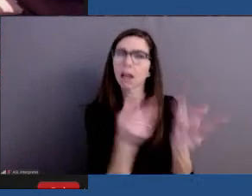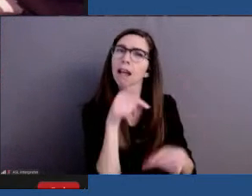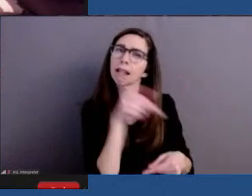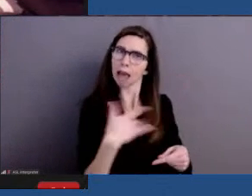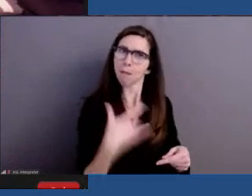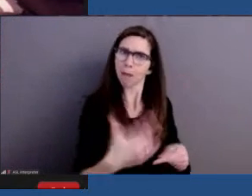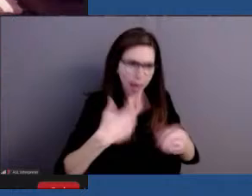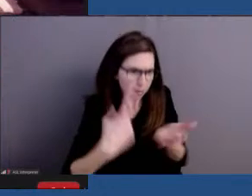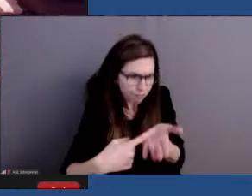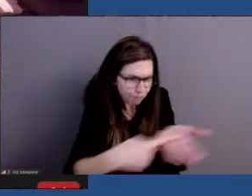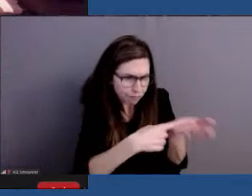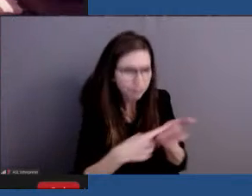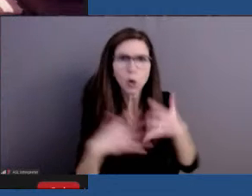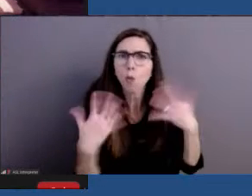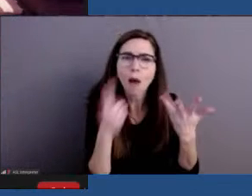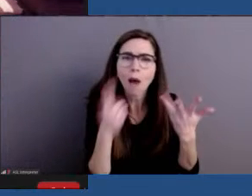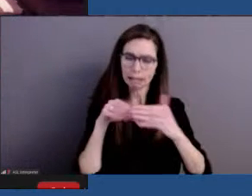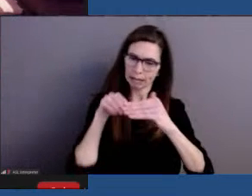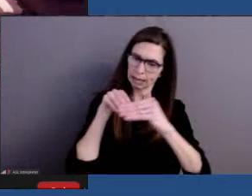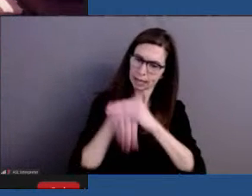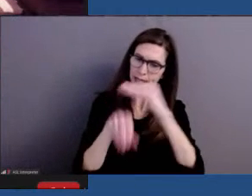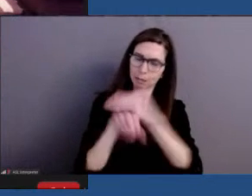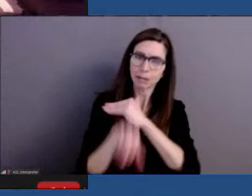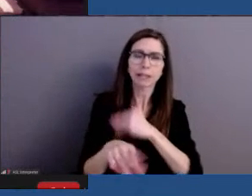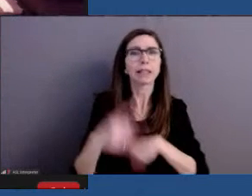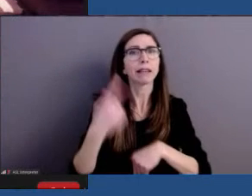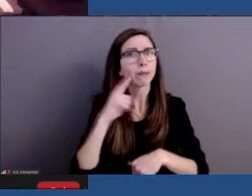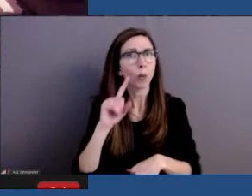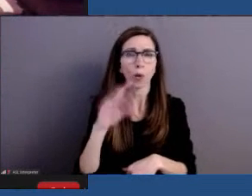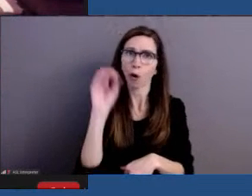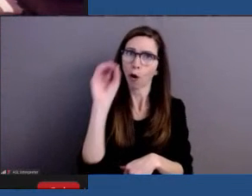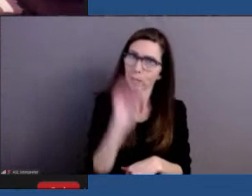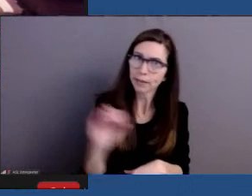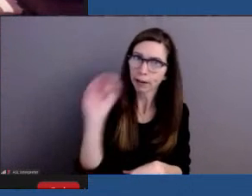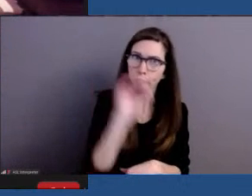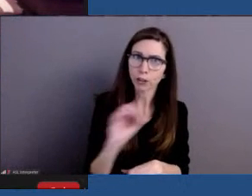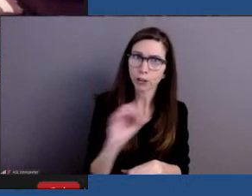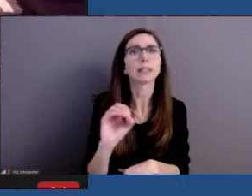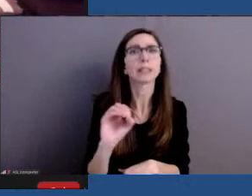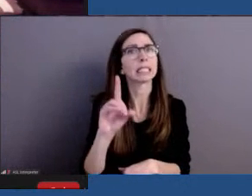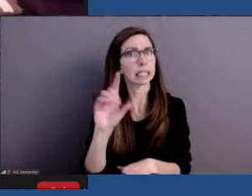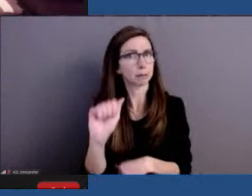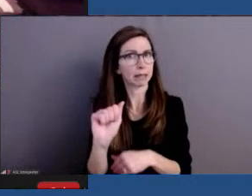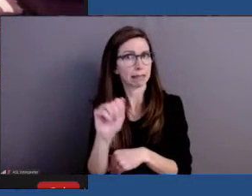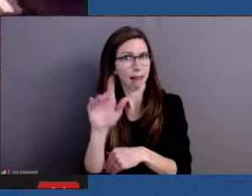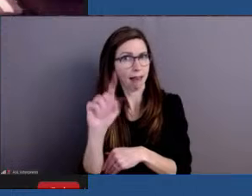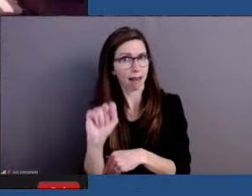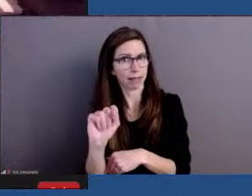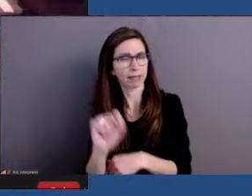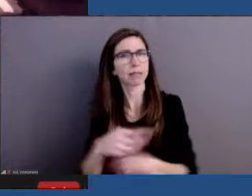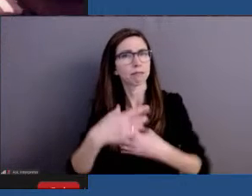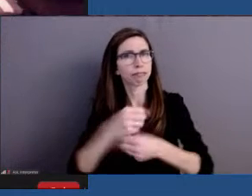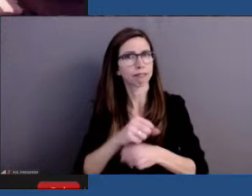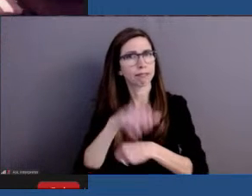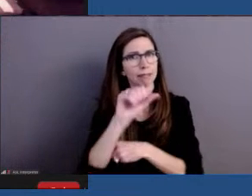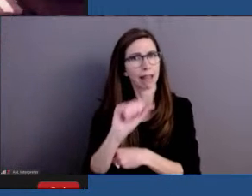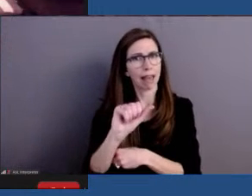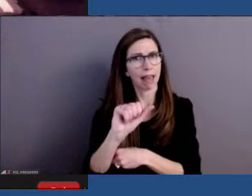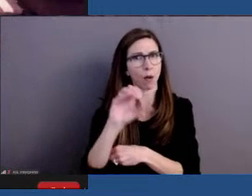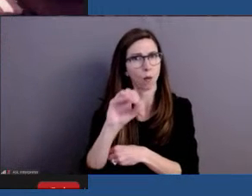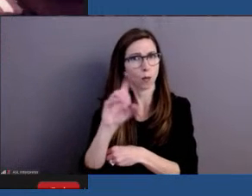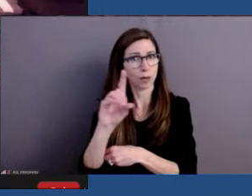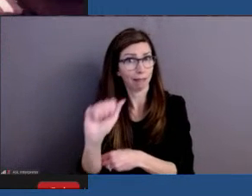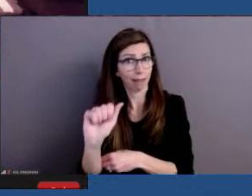the Accessibility for Ontarians with Disabilities Act, and many more, where the city benefits from an